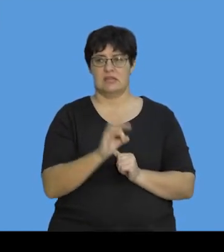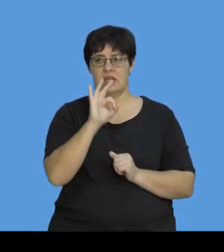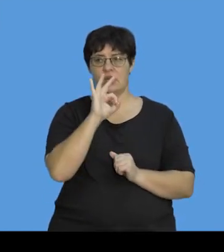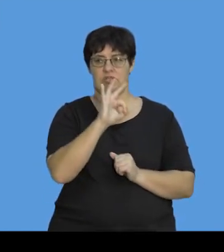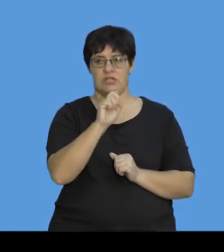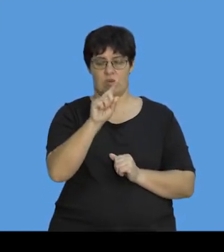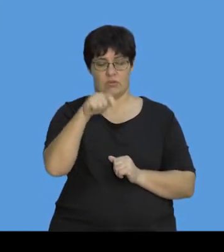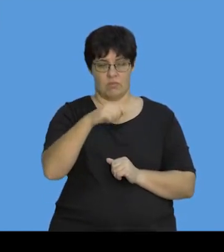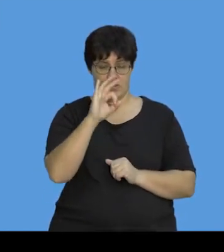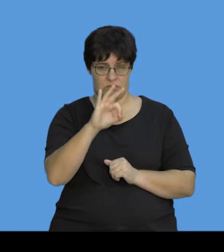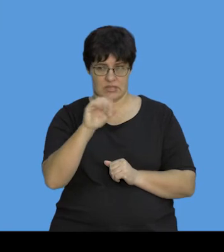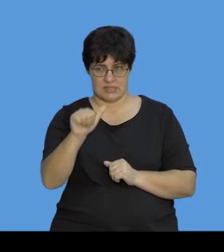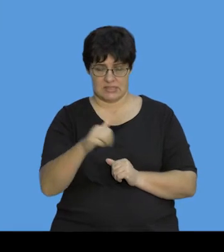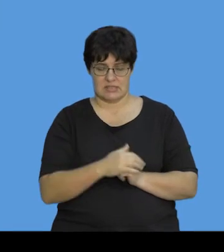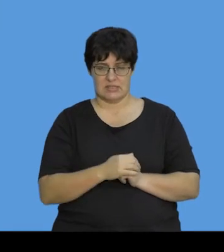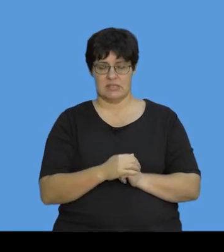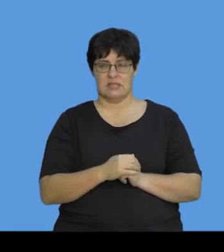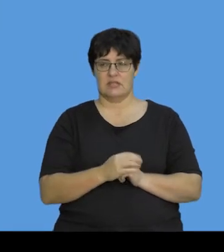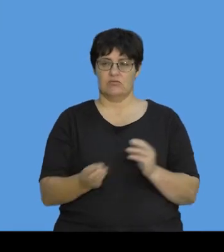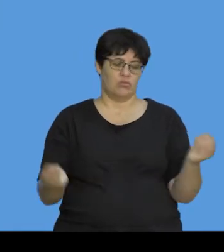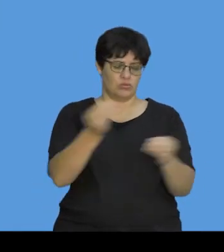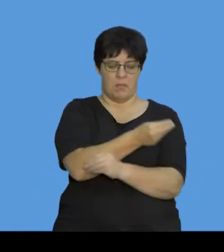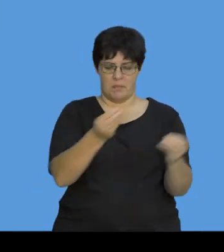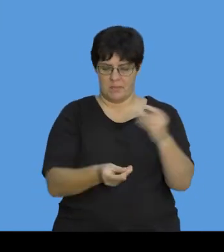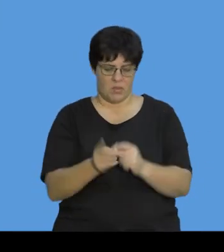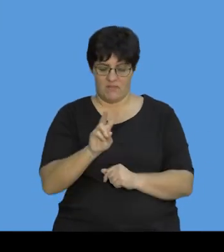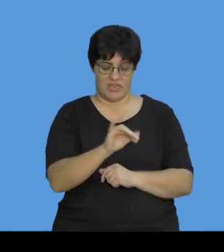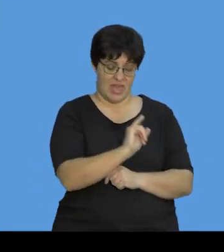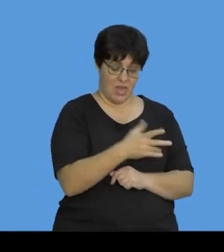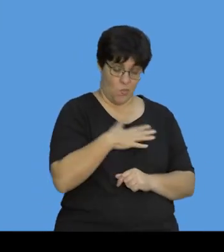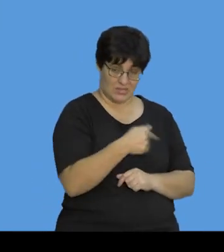We want VI on its own, so when we swap it all around,